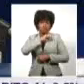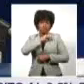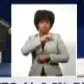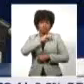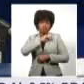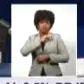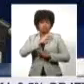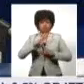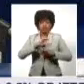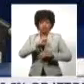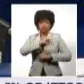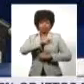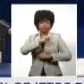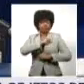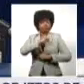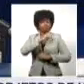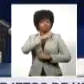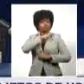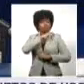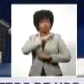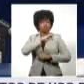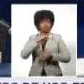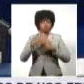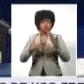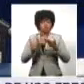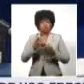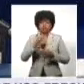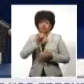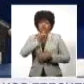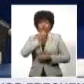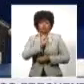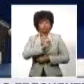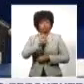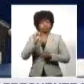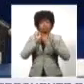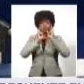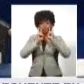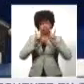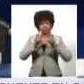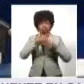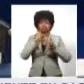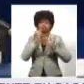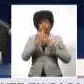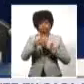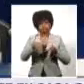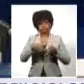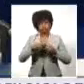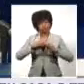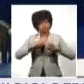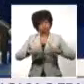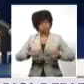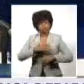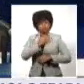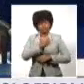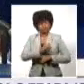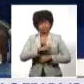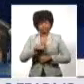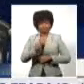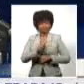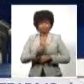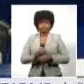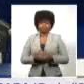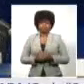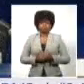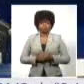she had a cardiac respiratory arrest and passed away